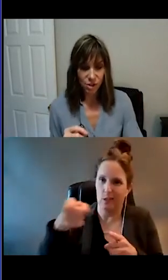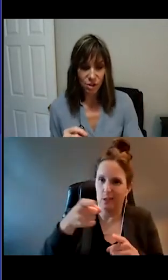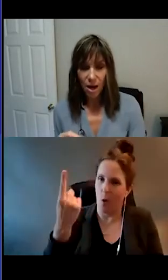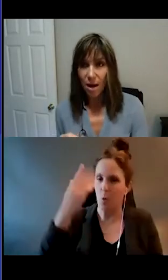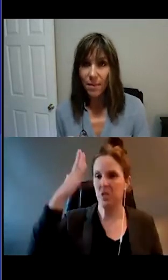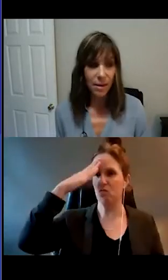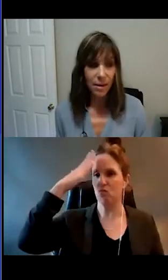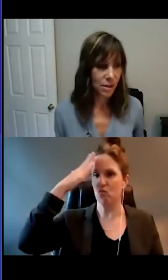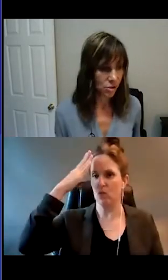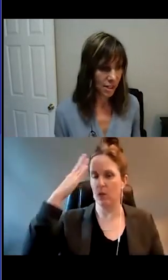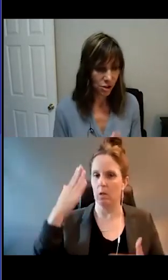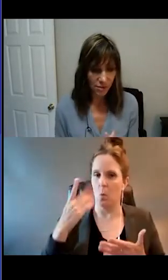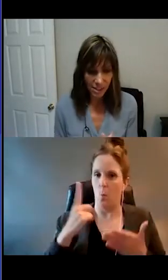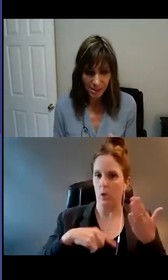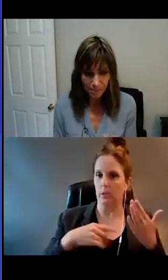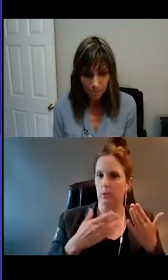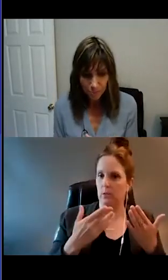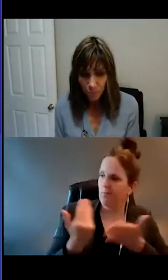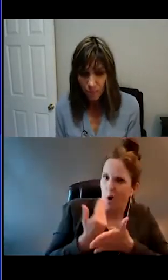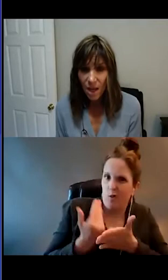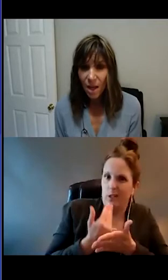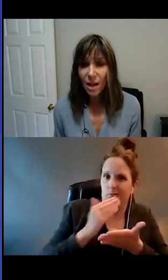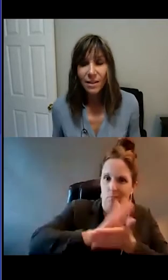when it comes to administrating services.